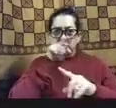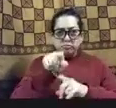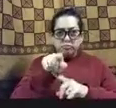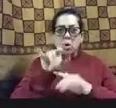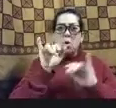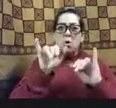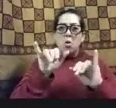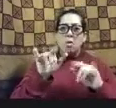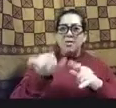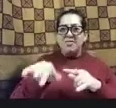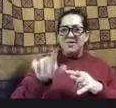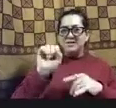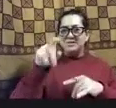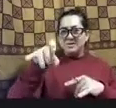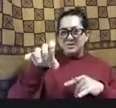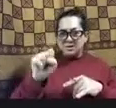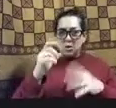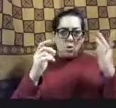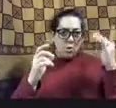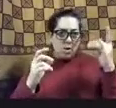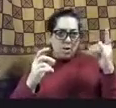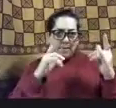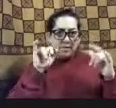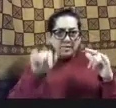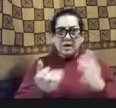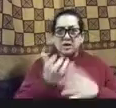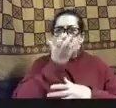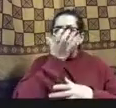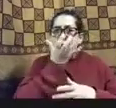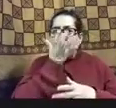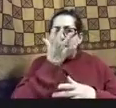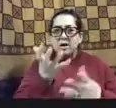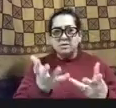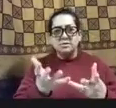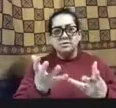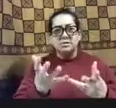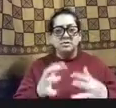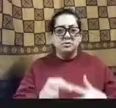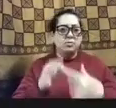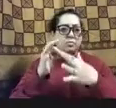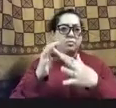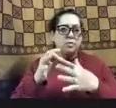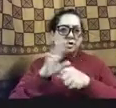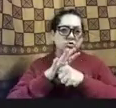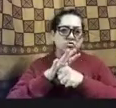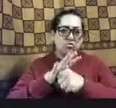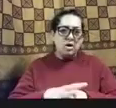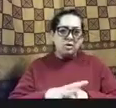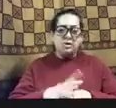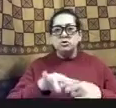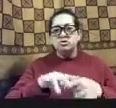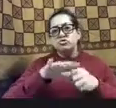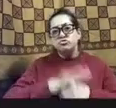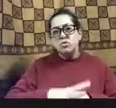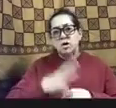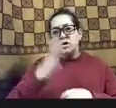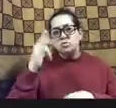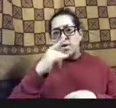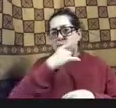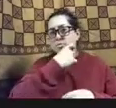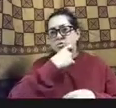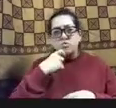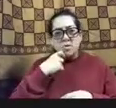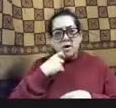they targeted this species because this grass species is particularly stressed, and it's stressed because of drought.